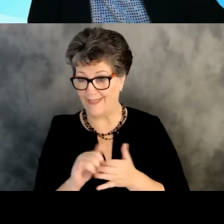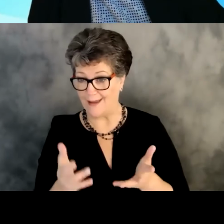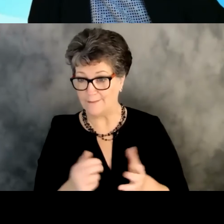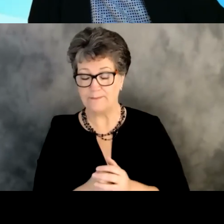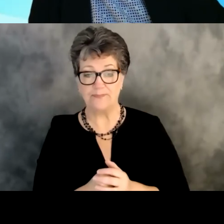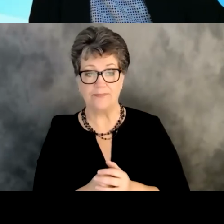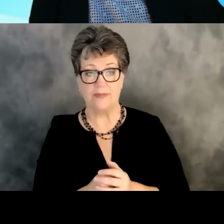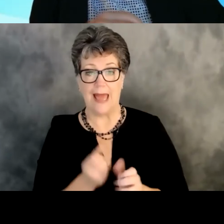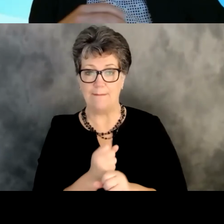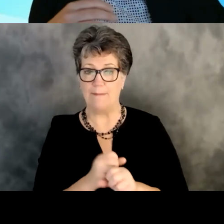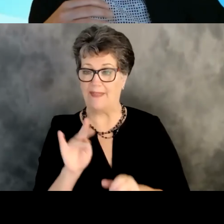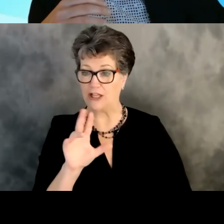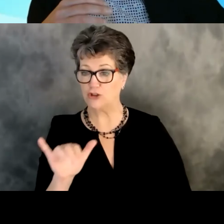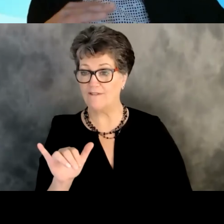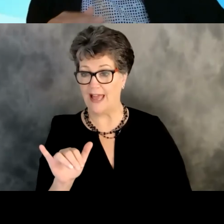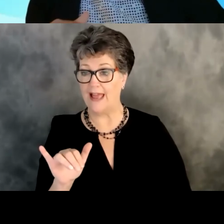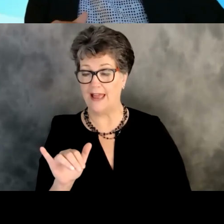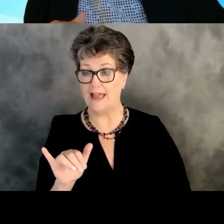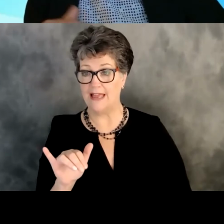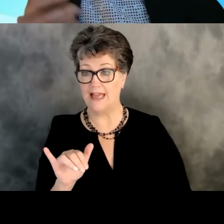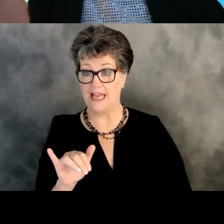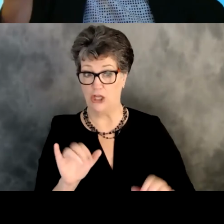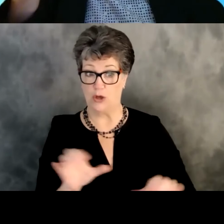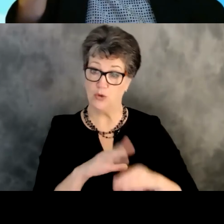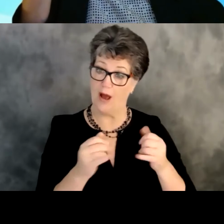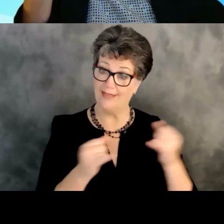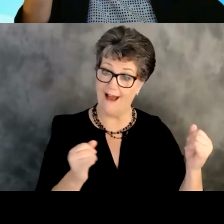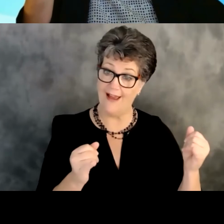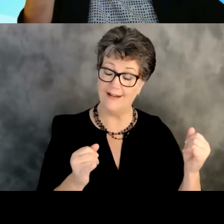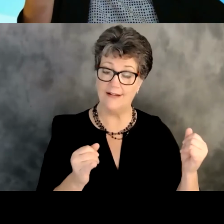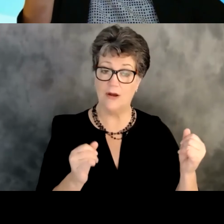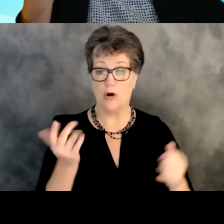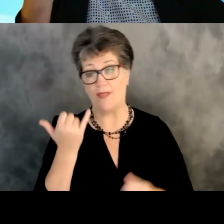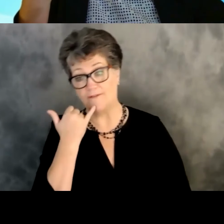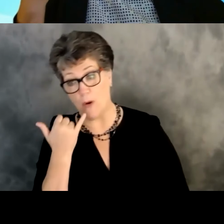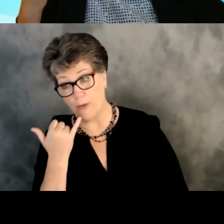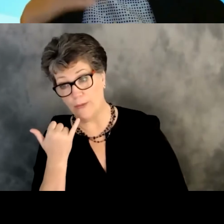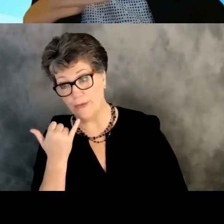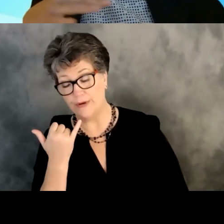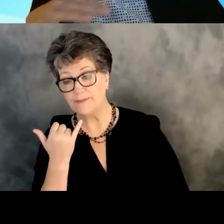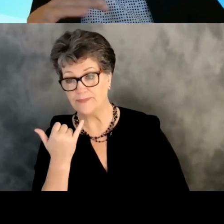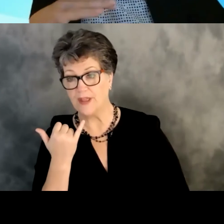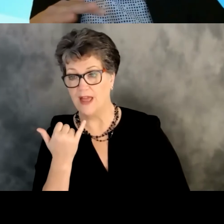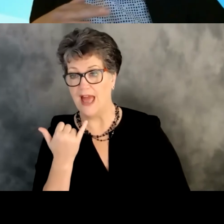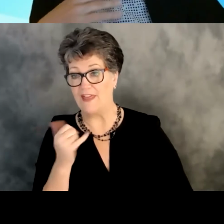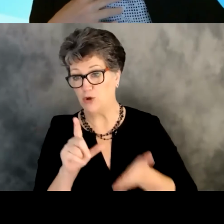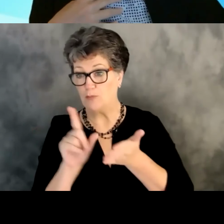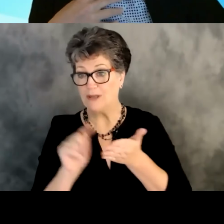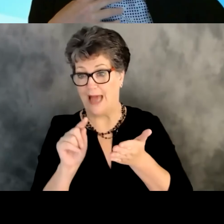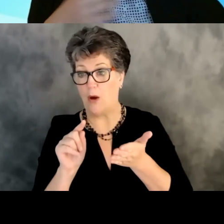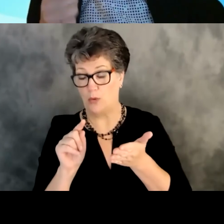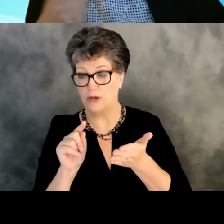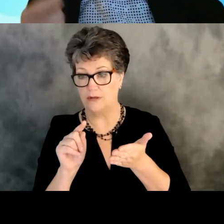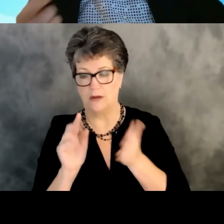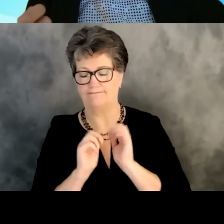said, make the survey both something you could do online, something you could do over the phone, and something you could print out and,